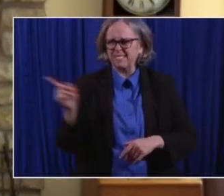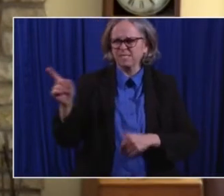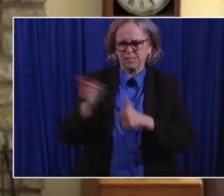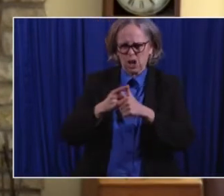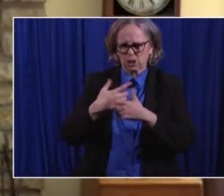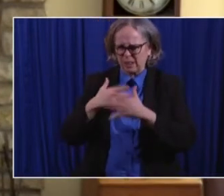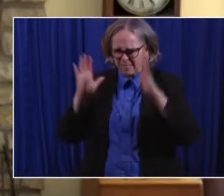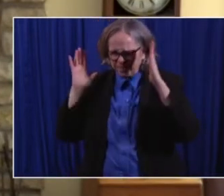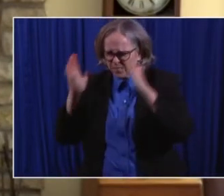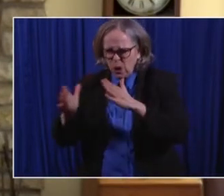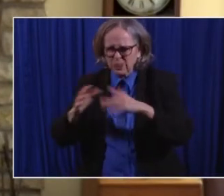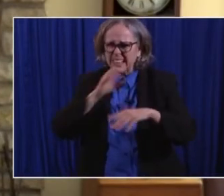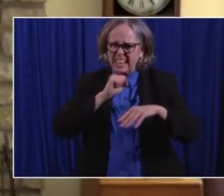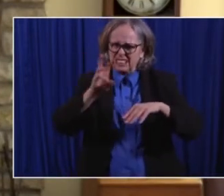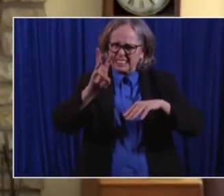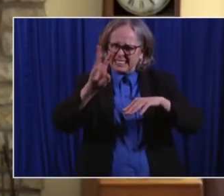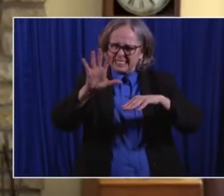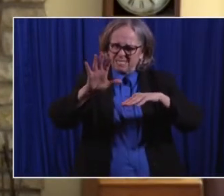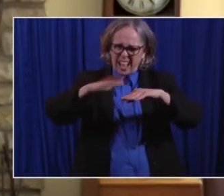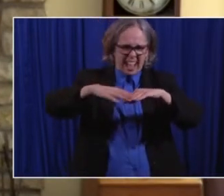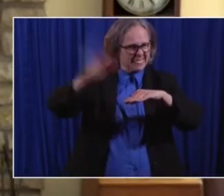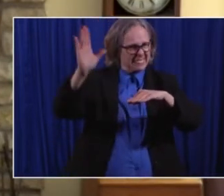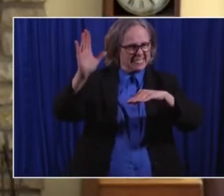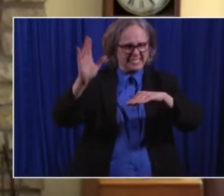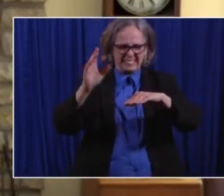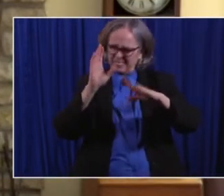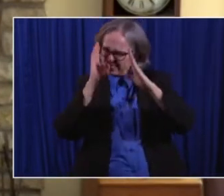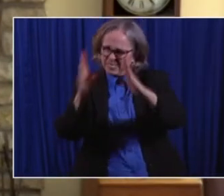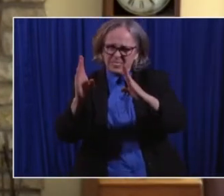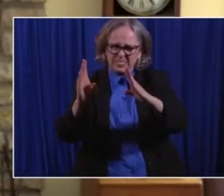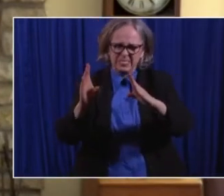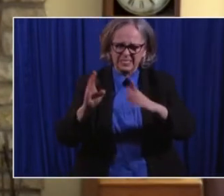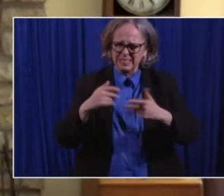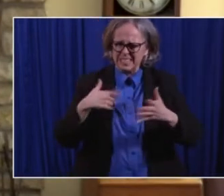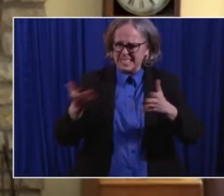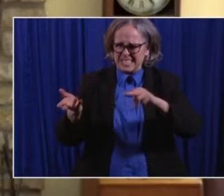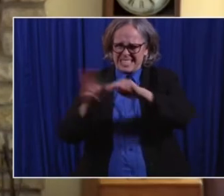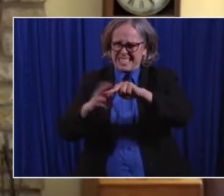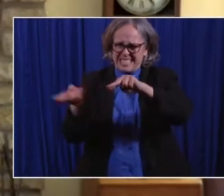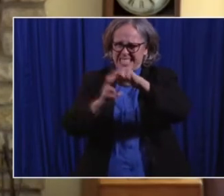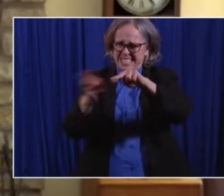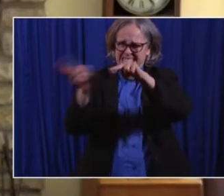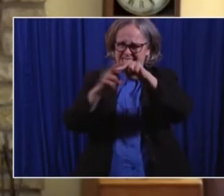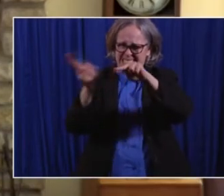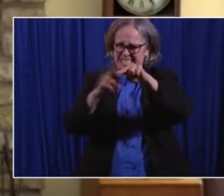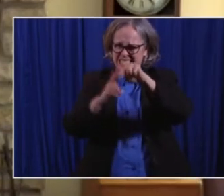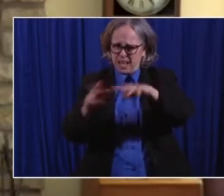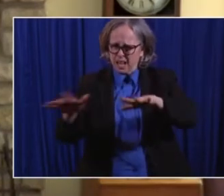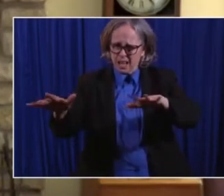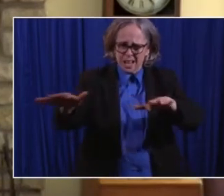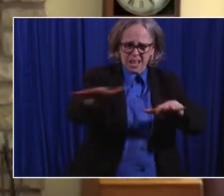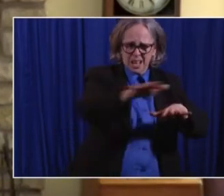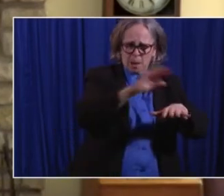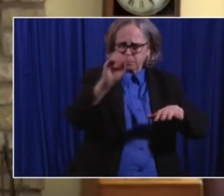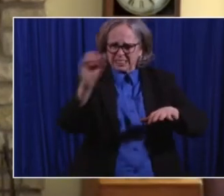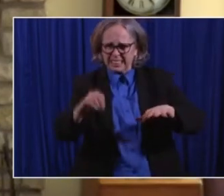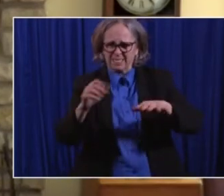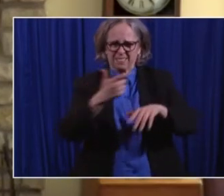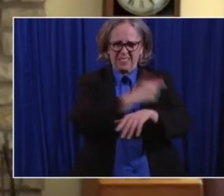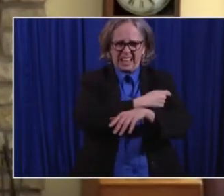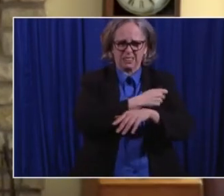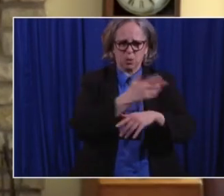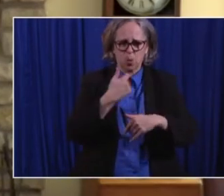have, the number of our people over 65. Again, 87% of all deaths have come from people over the age of